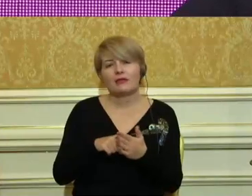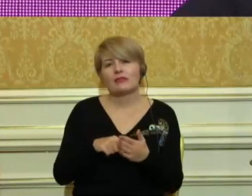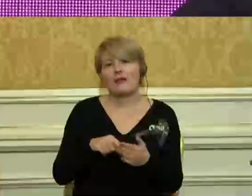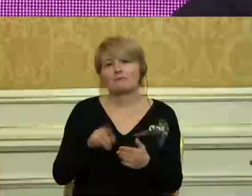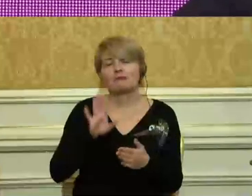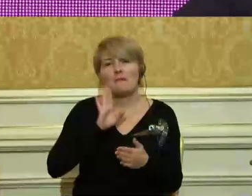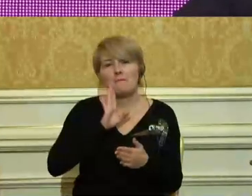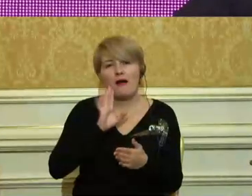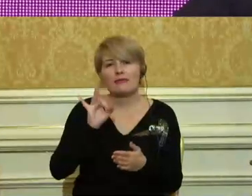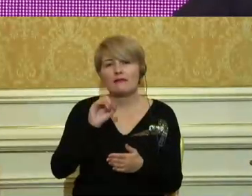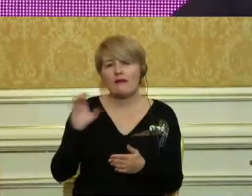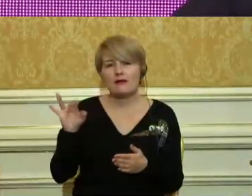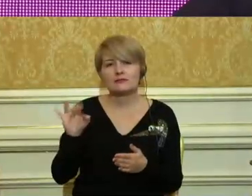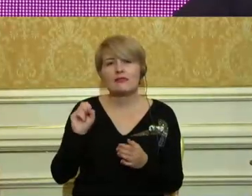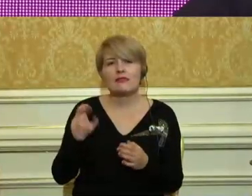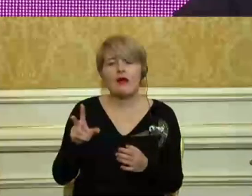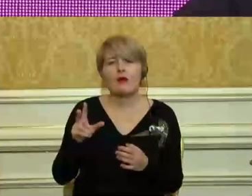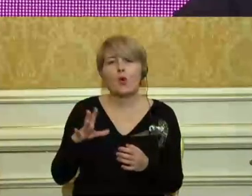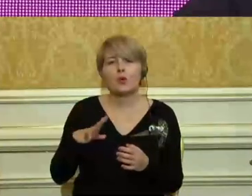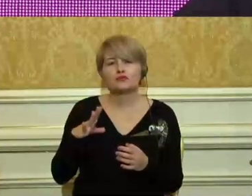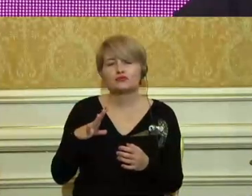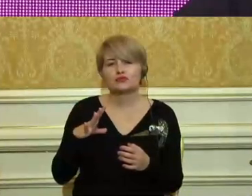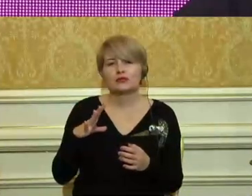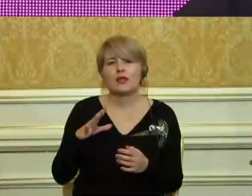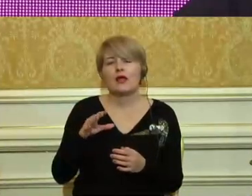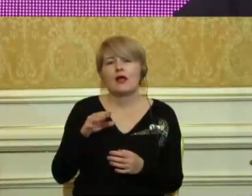a question to Rasa, to the